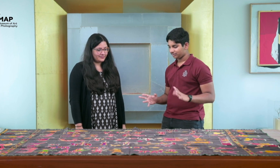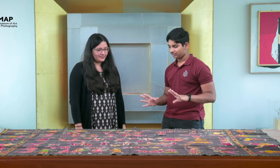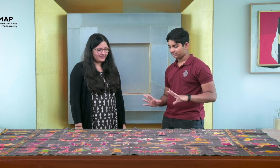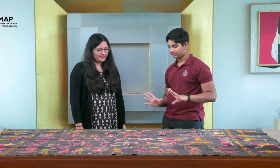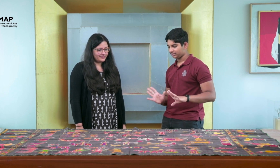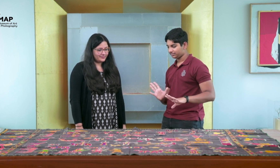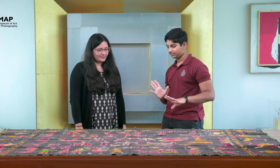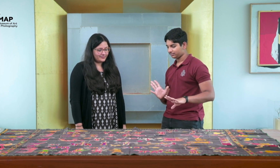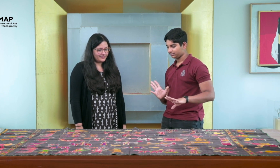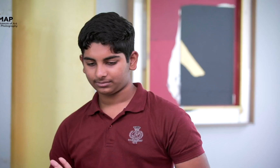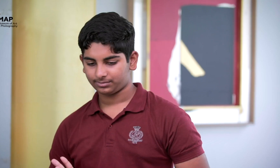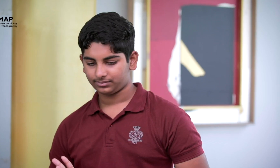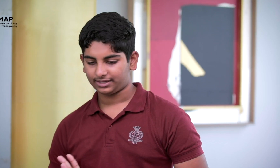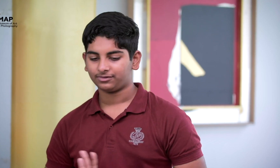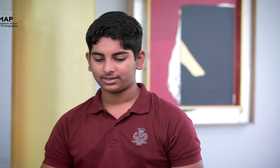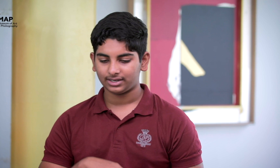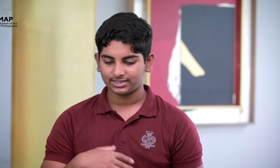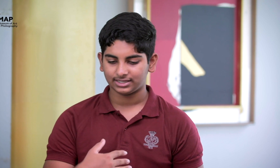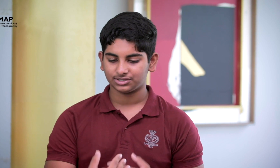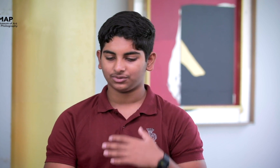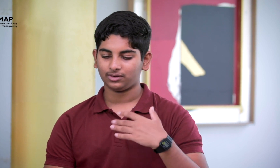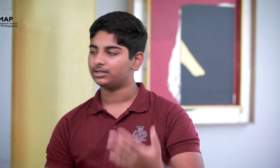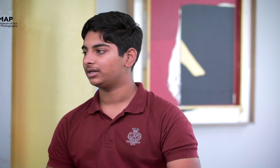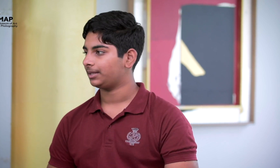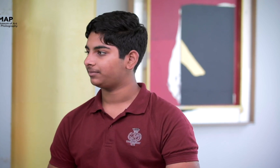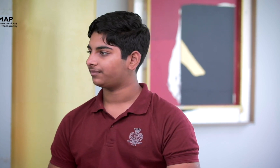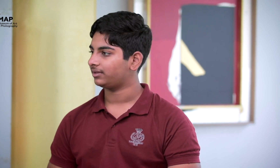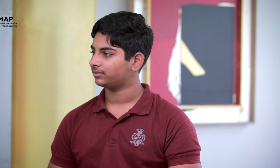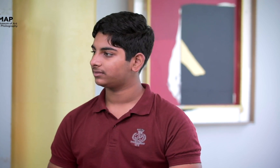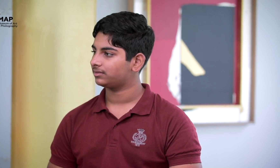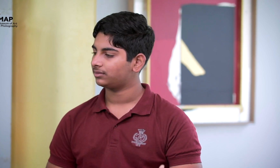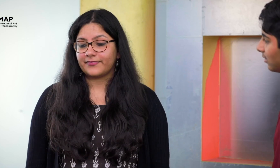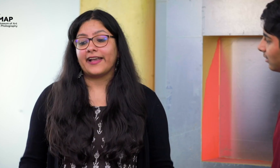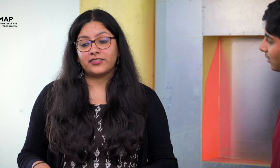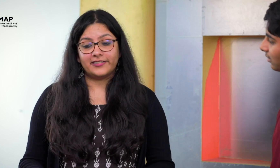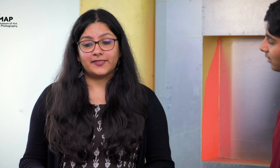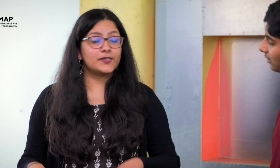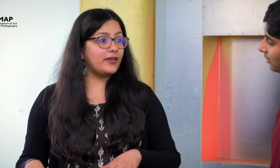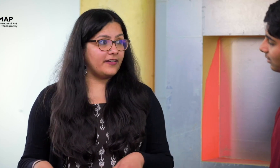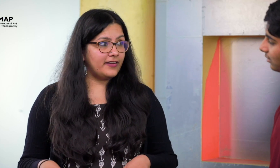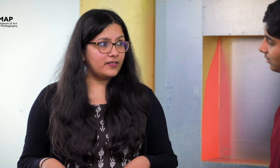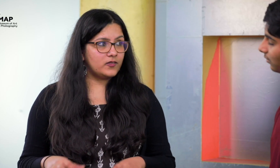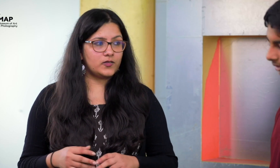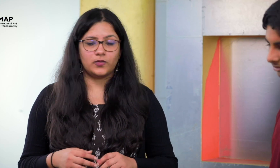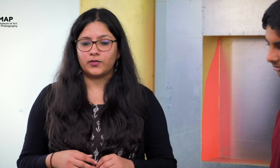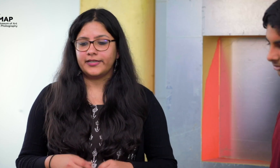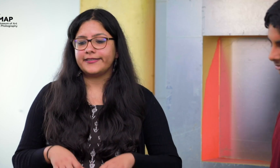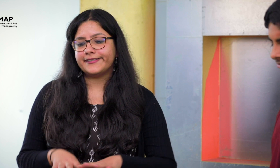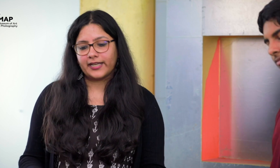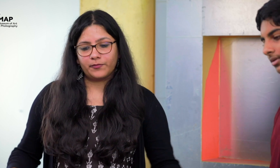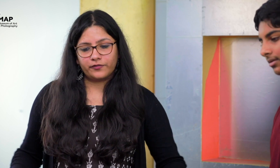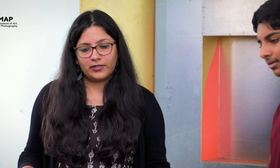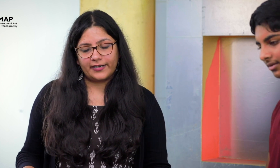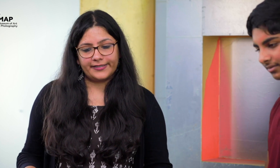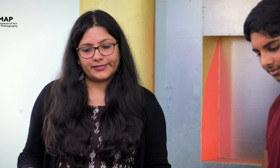or are there Phulkaris that show other types of things? Actually, this is quite rare. Okay. So